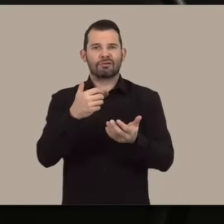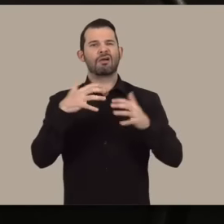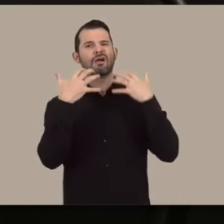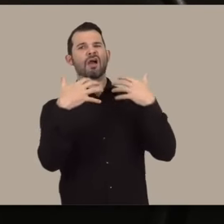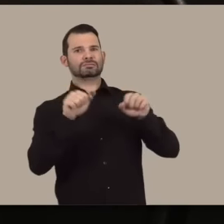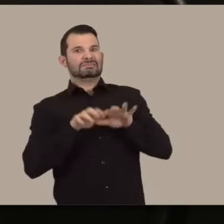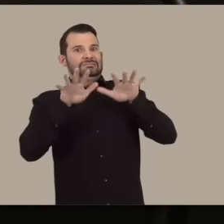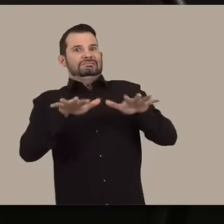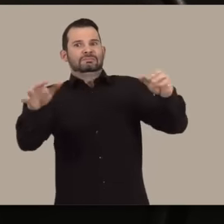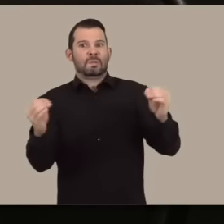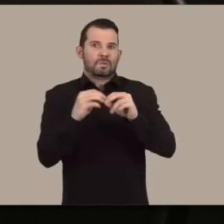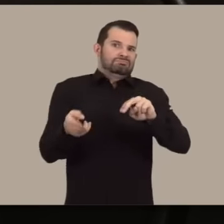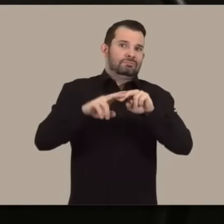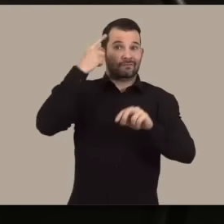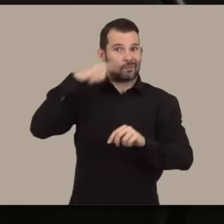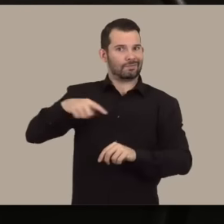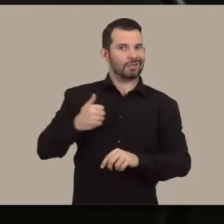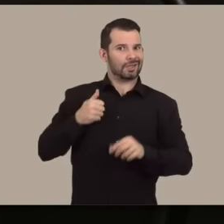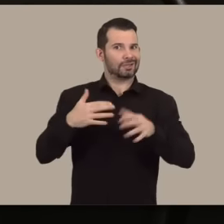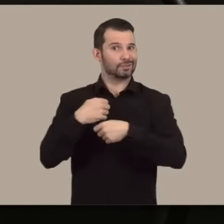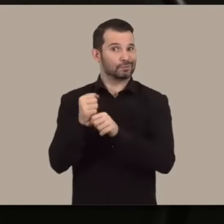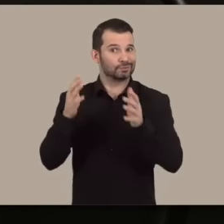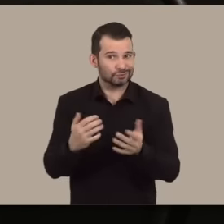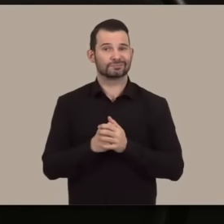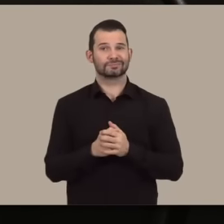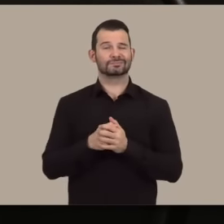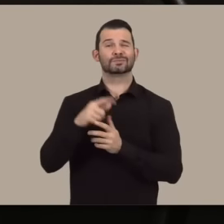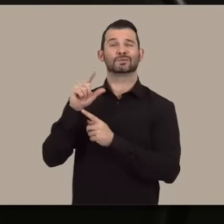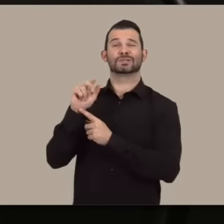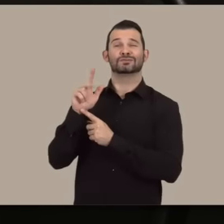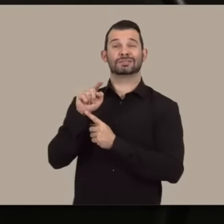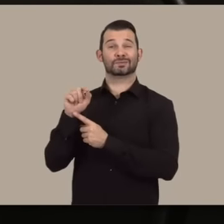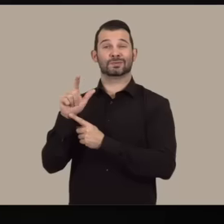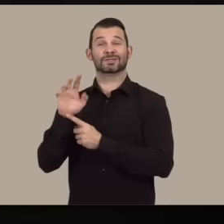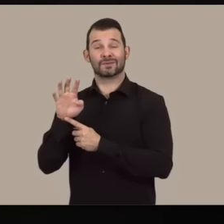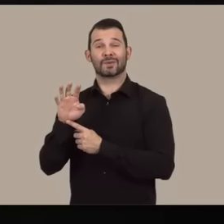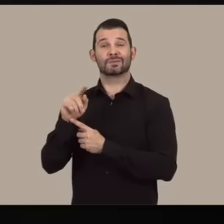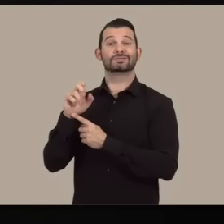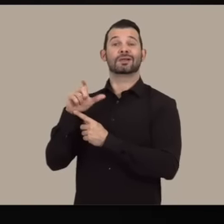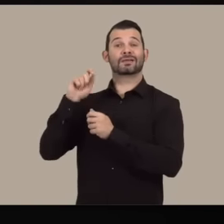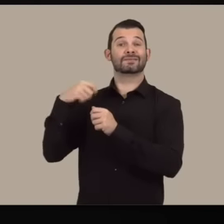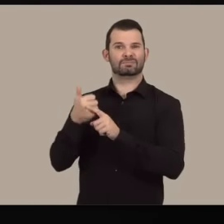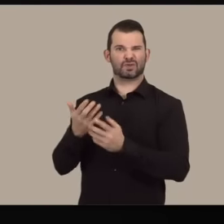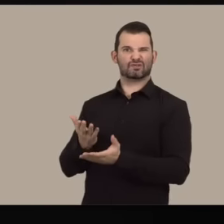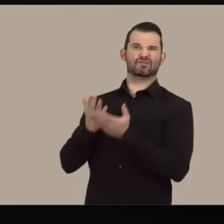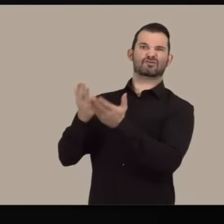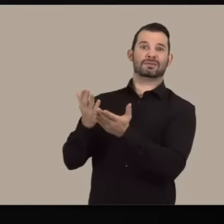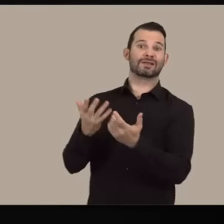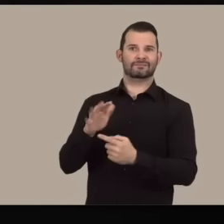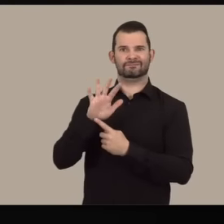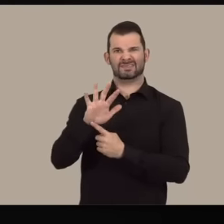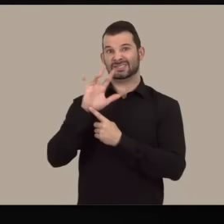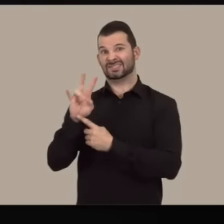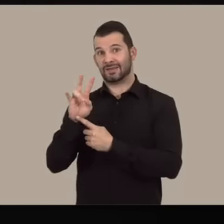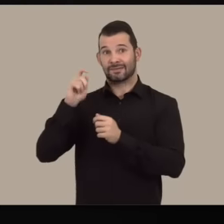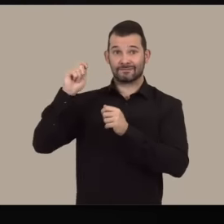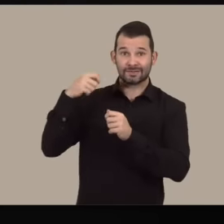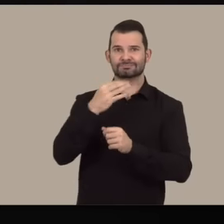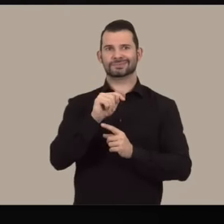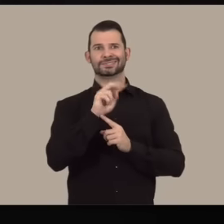boosts the budgets and audience reach for Canadian producers. In 2023-24,